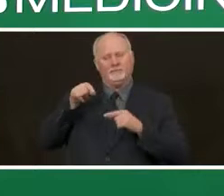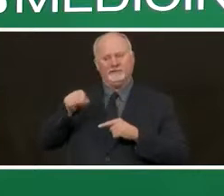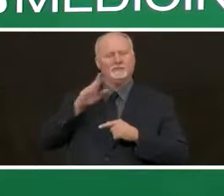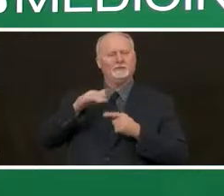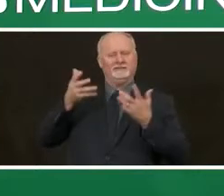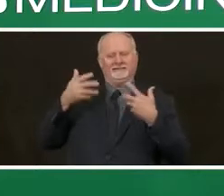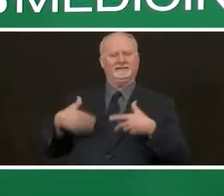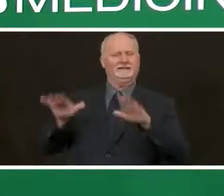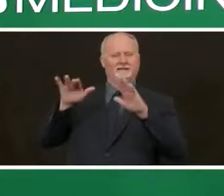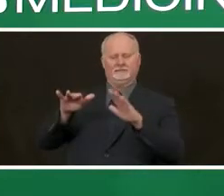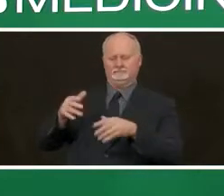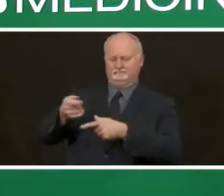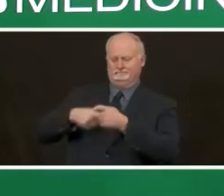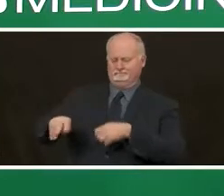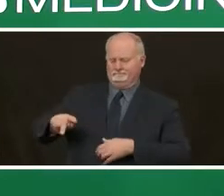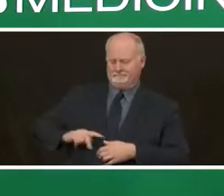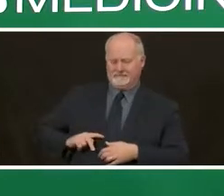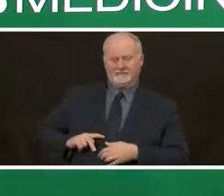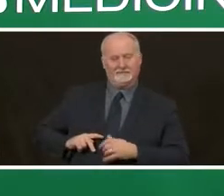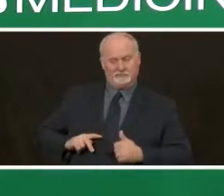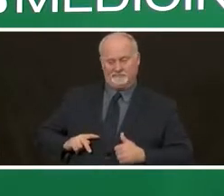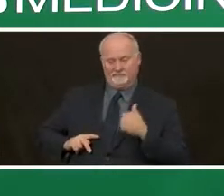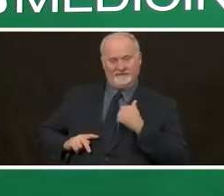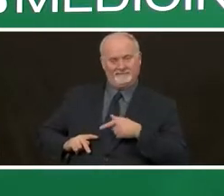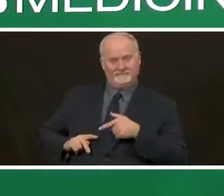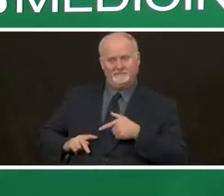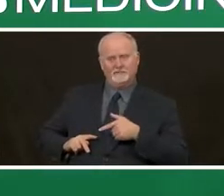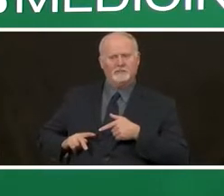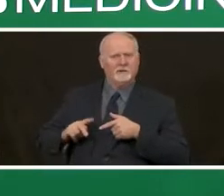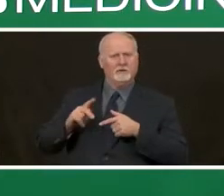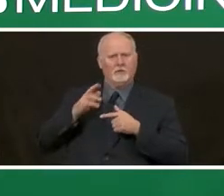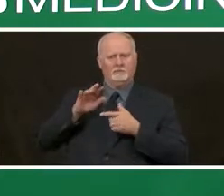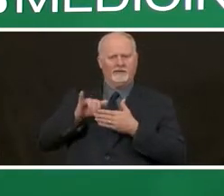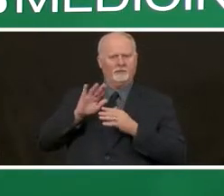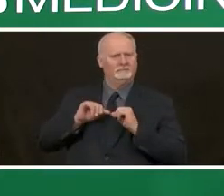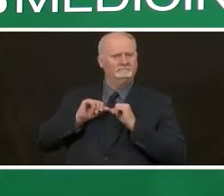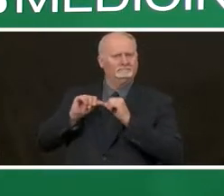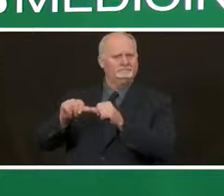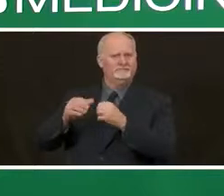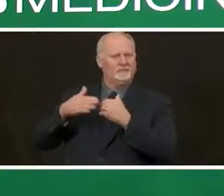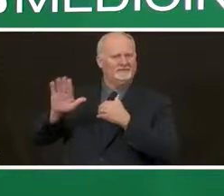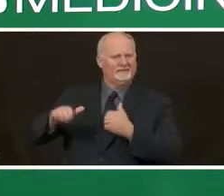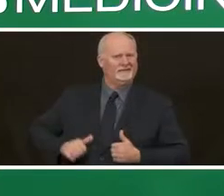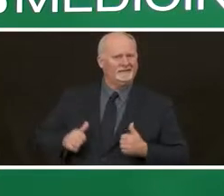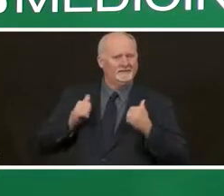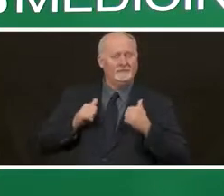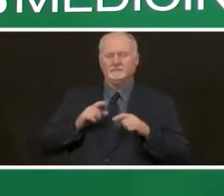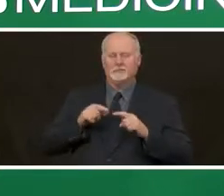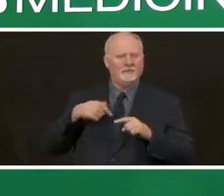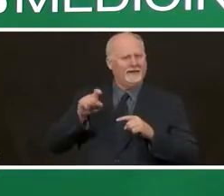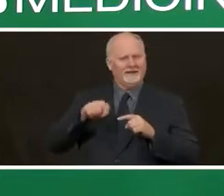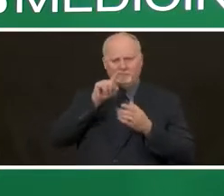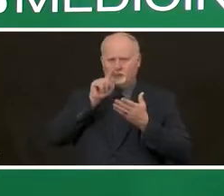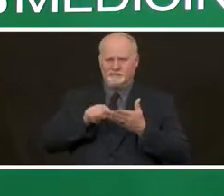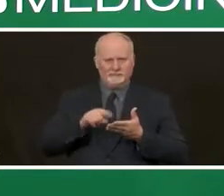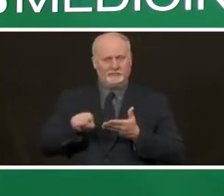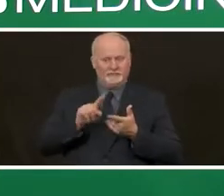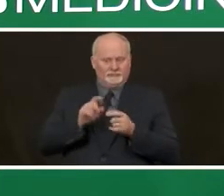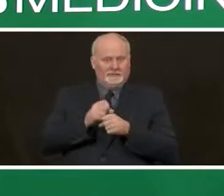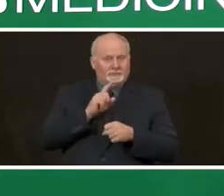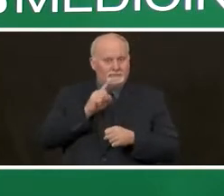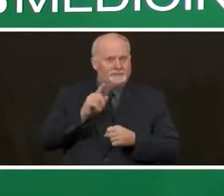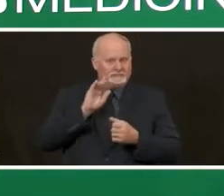patient receives the transplant and it survives the duration of that recipient's life. But we need to do the research to determine